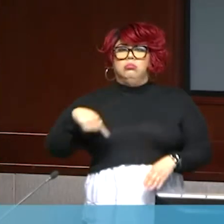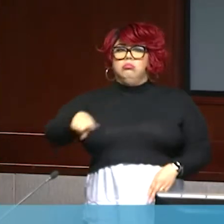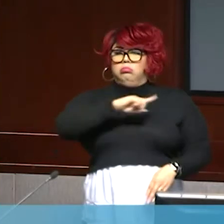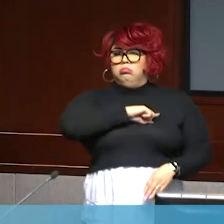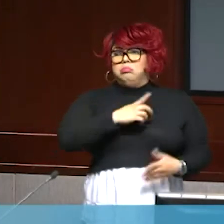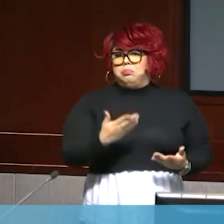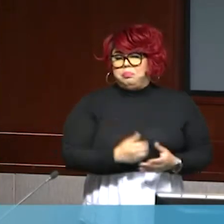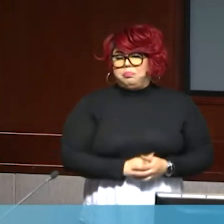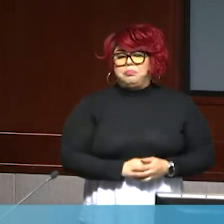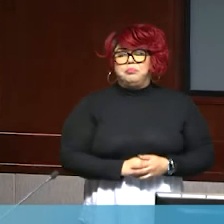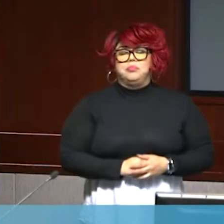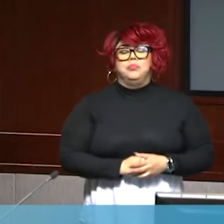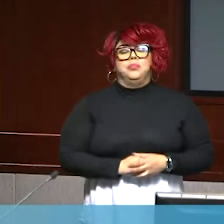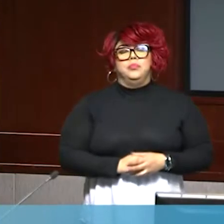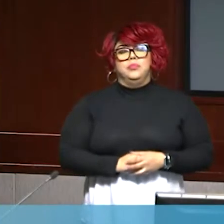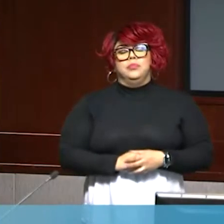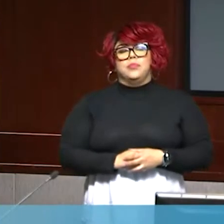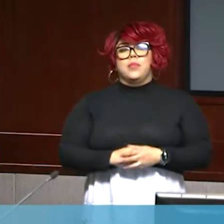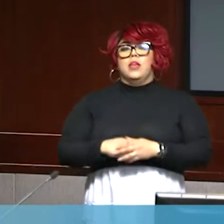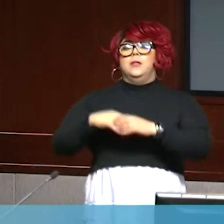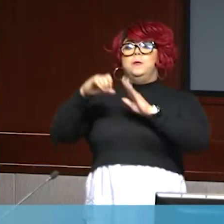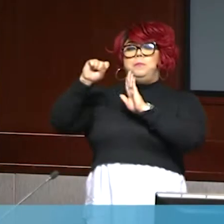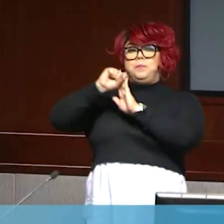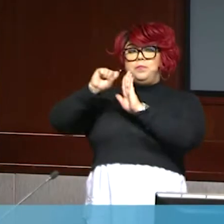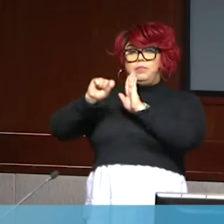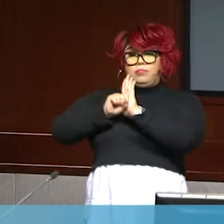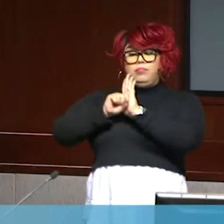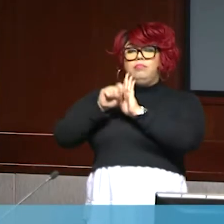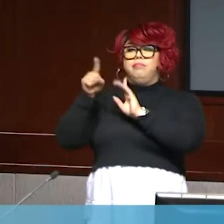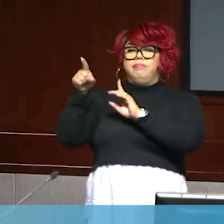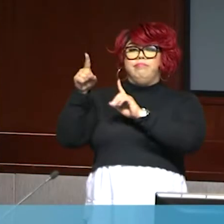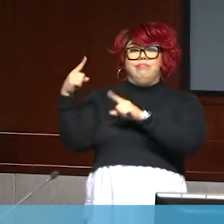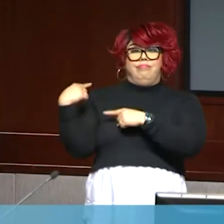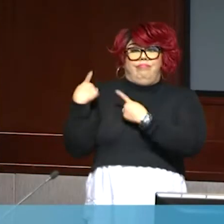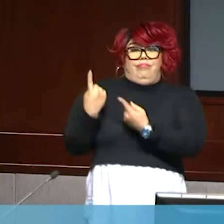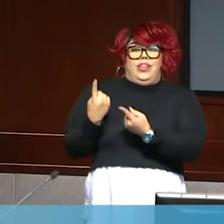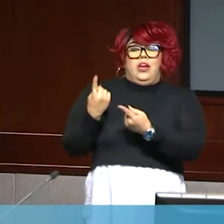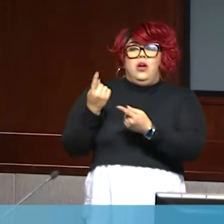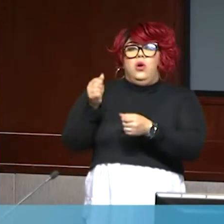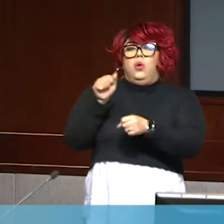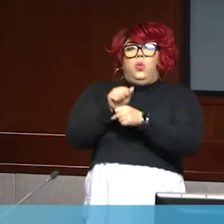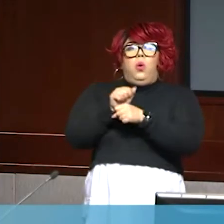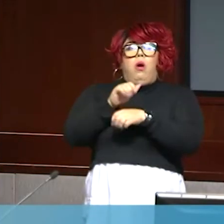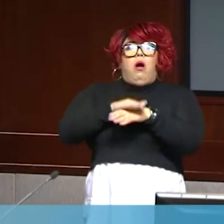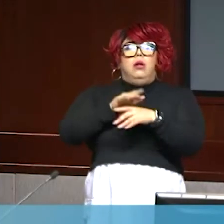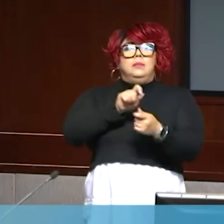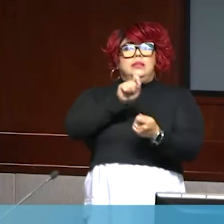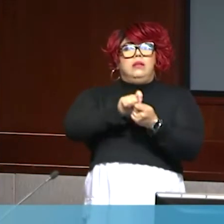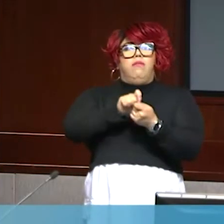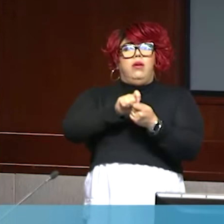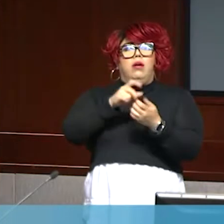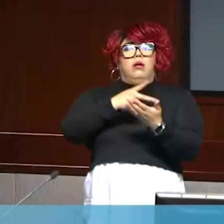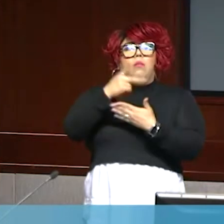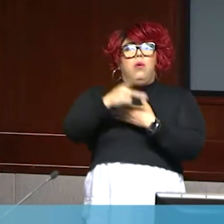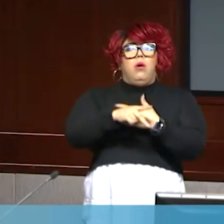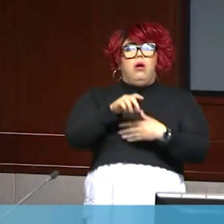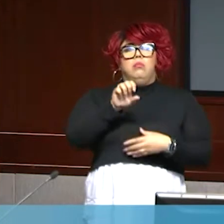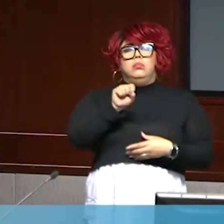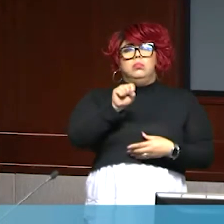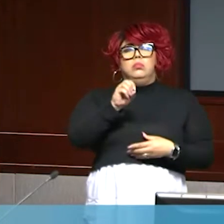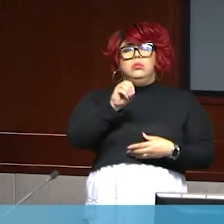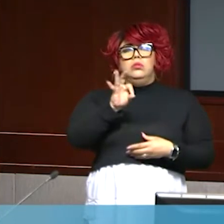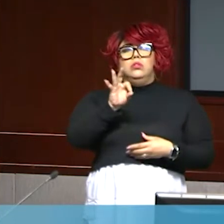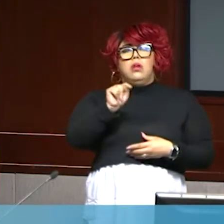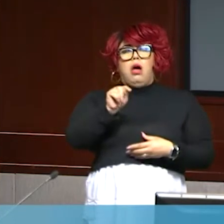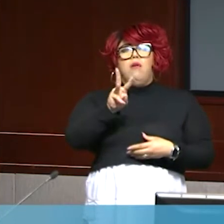finally, the state has been working on some new modeling software. We've been on a few phone calls